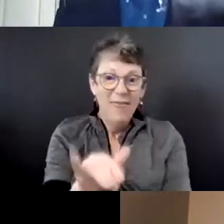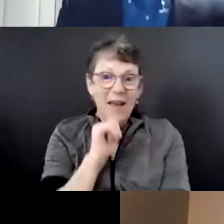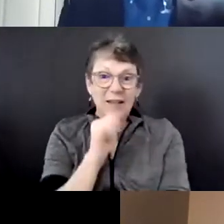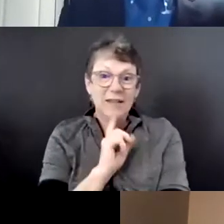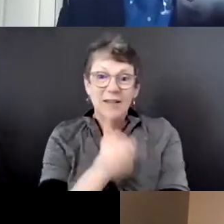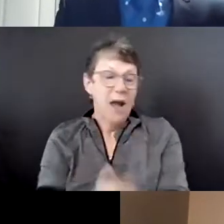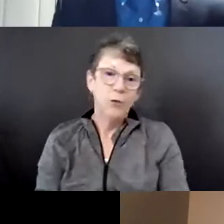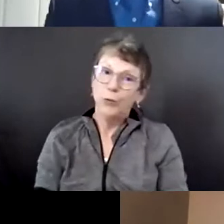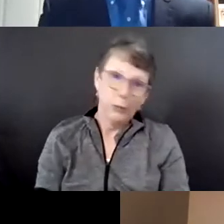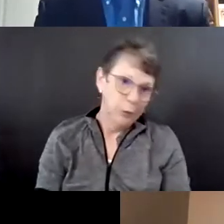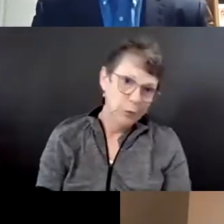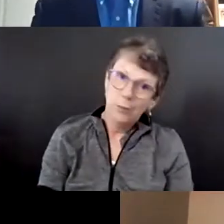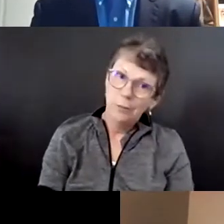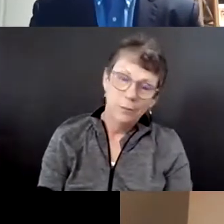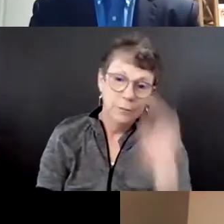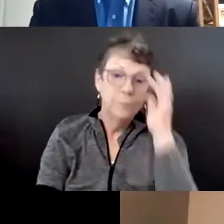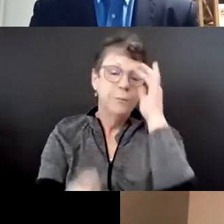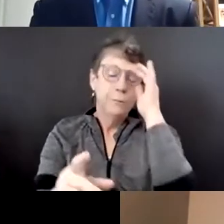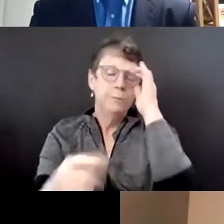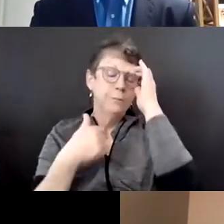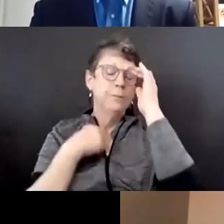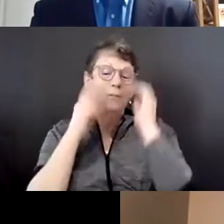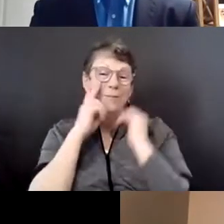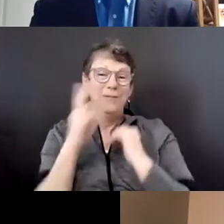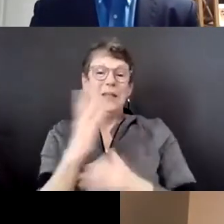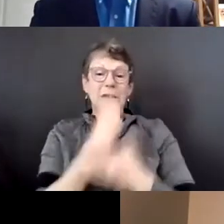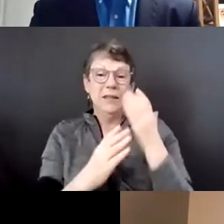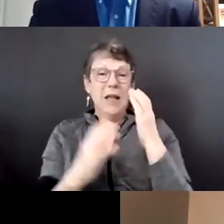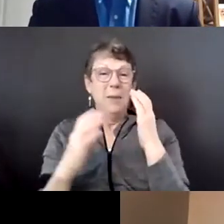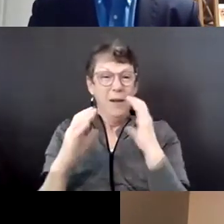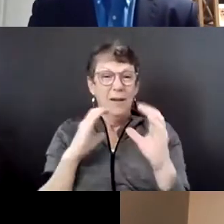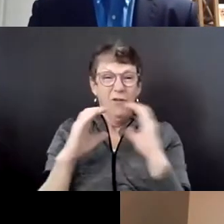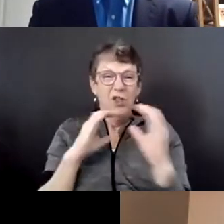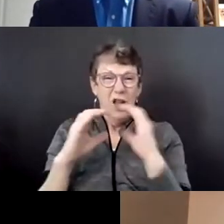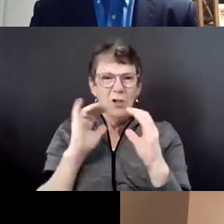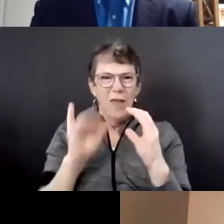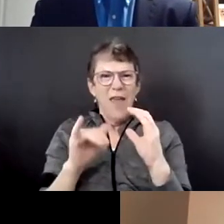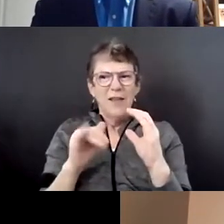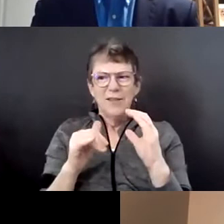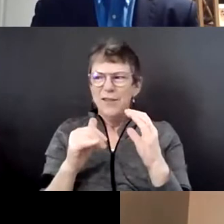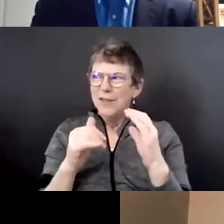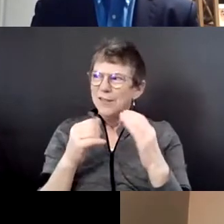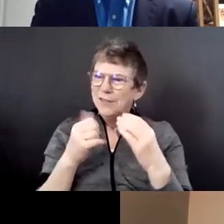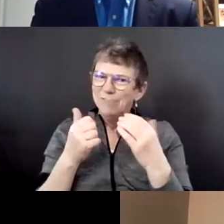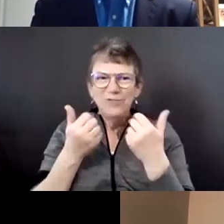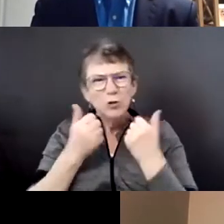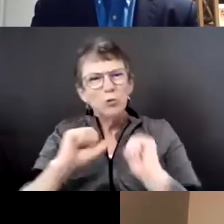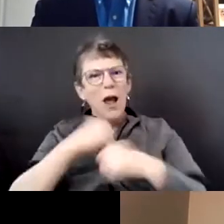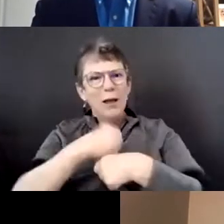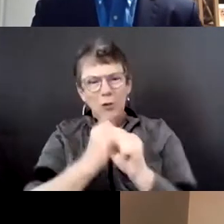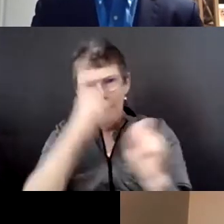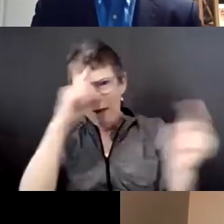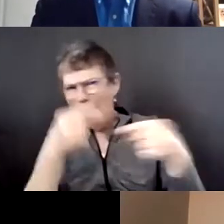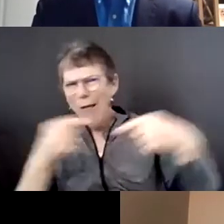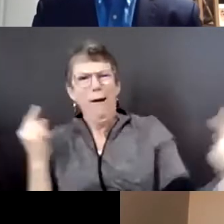I've seen, some conversations trying to pit people against each other. And it's not a zero-sum game. We are